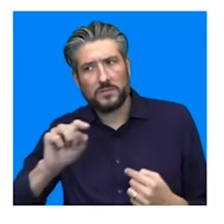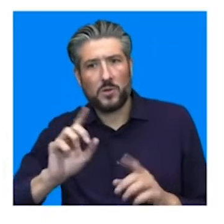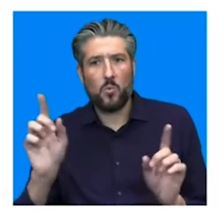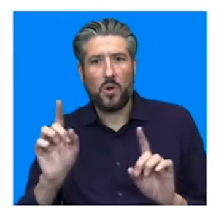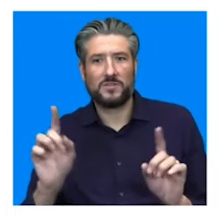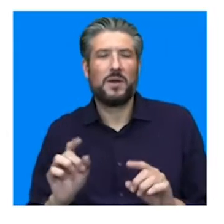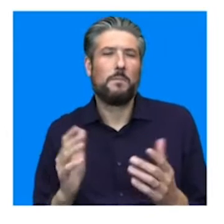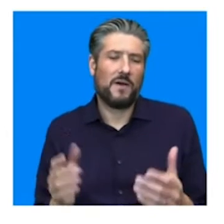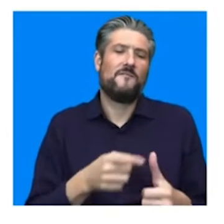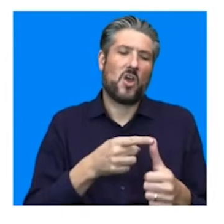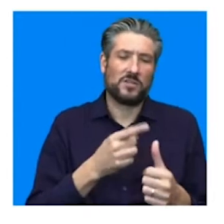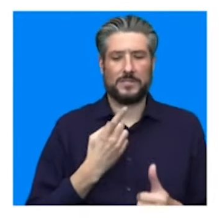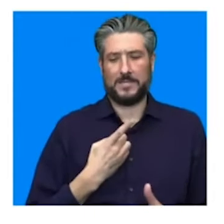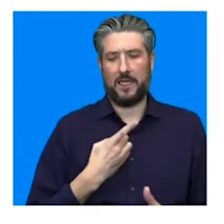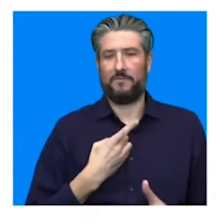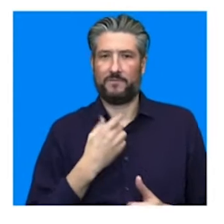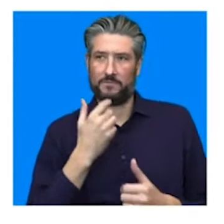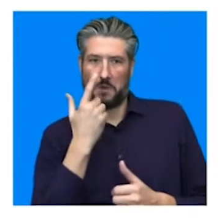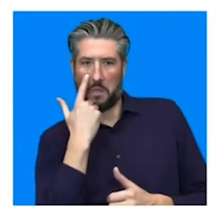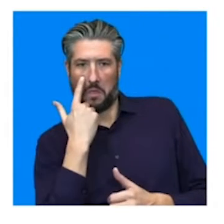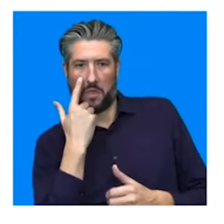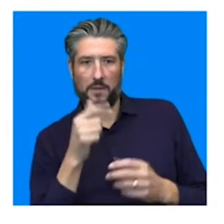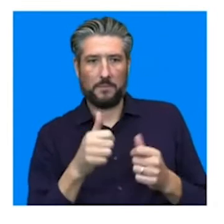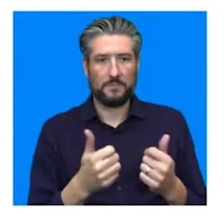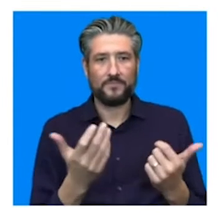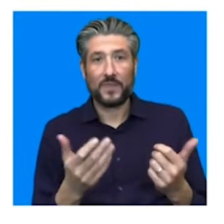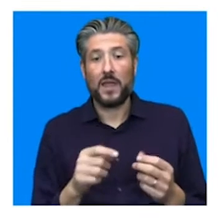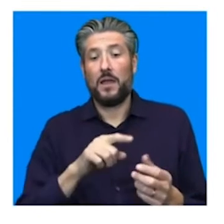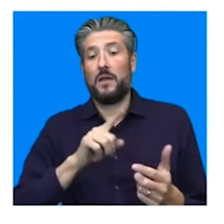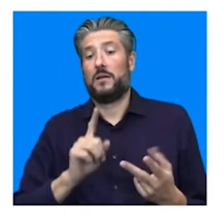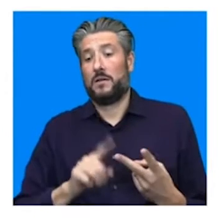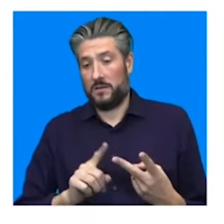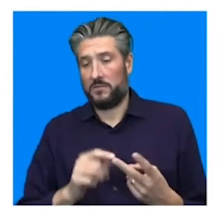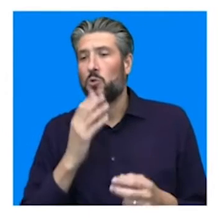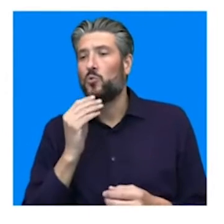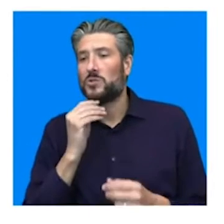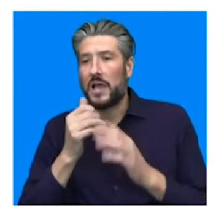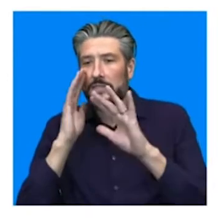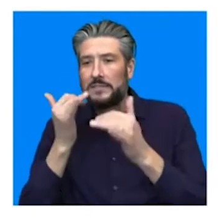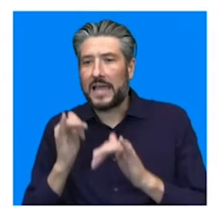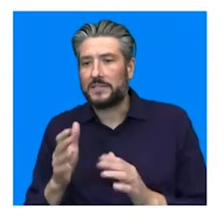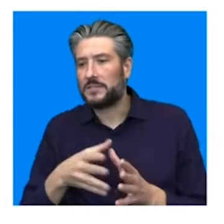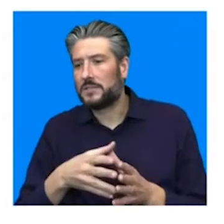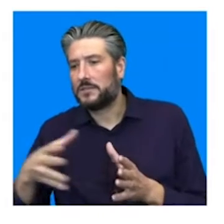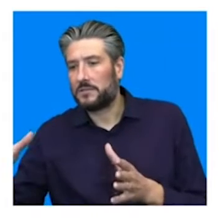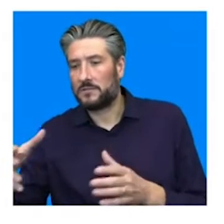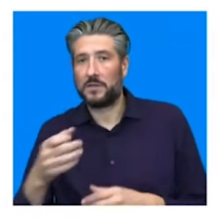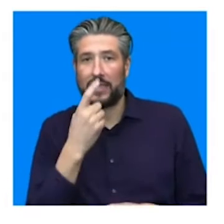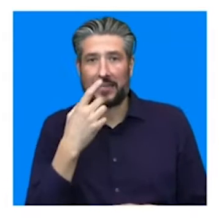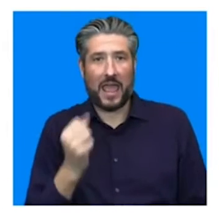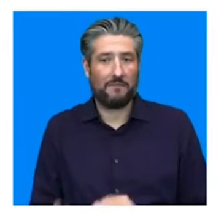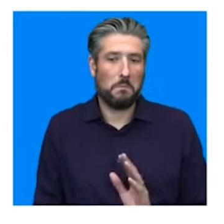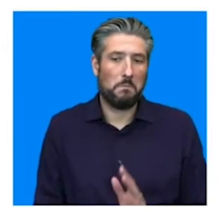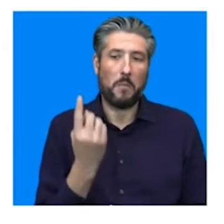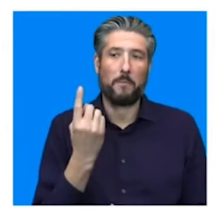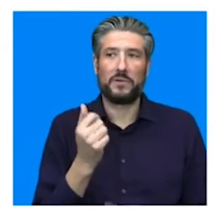where people start from. But then looking into sort of testing it with users, you've got kind of opportunistic or pop-up testing, sort of